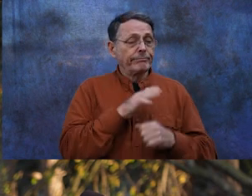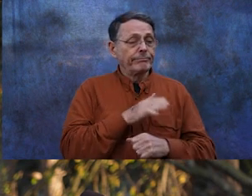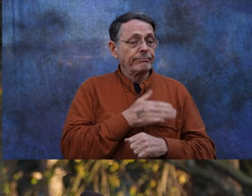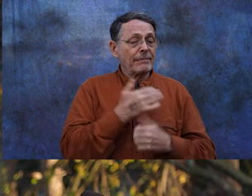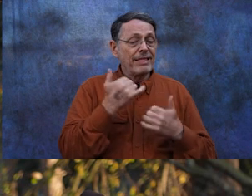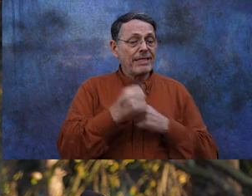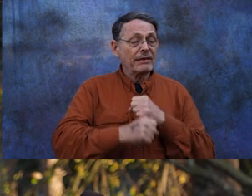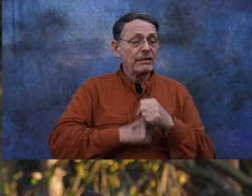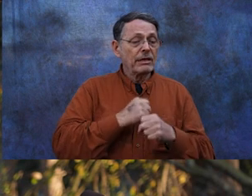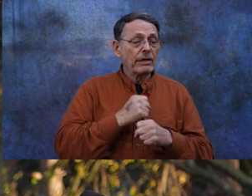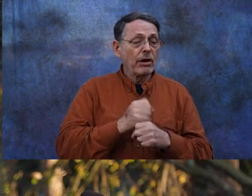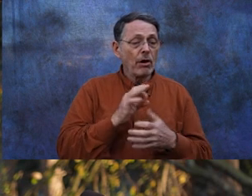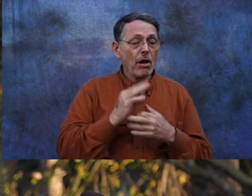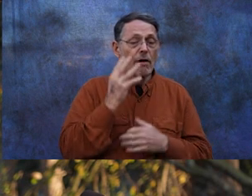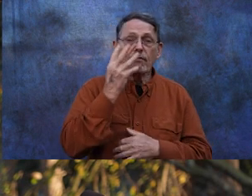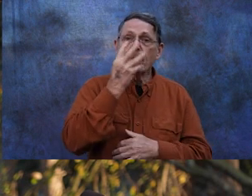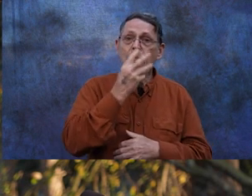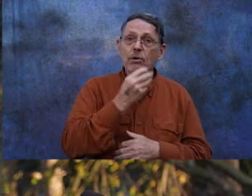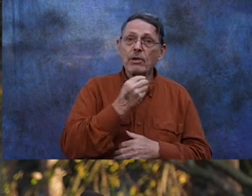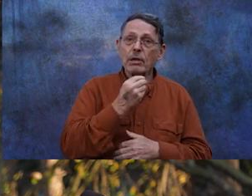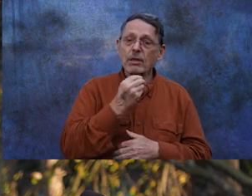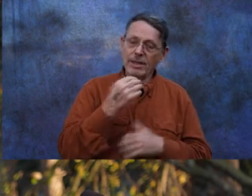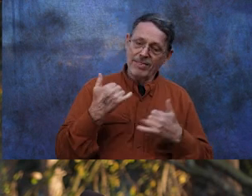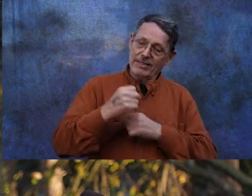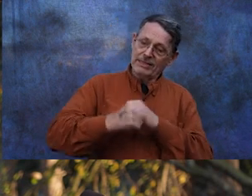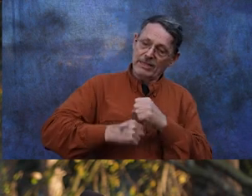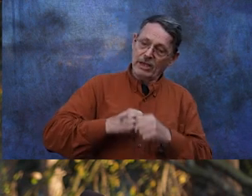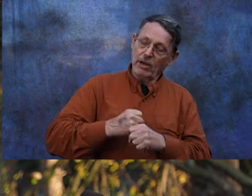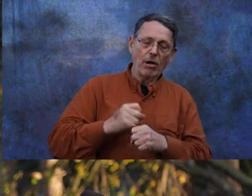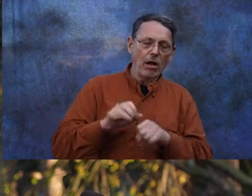A year of plenty.